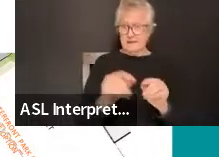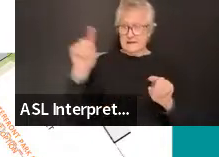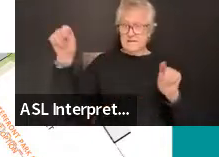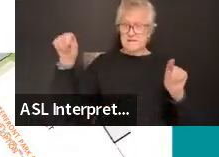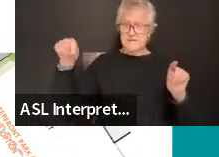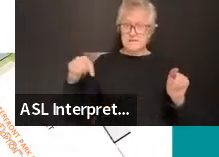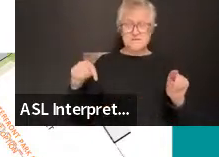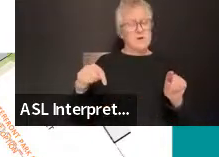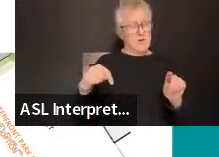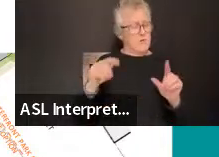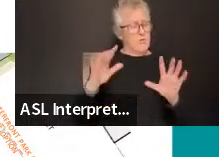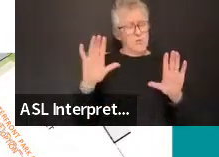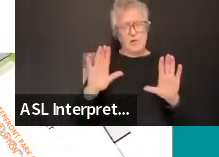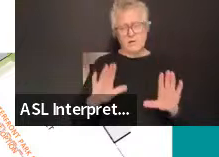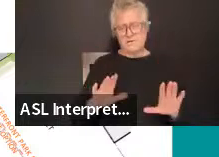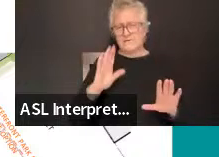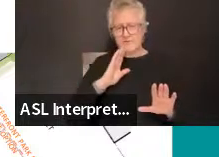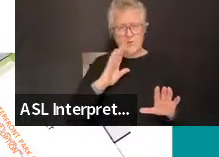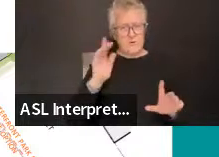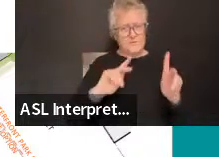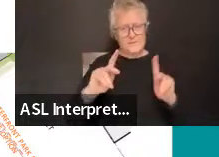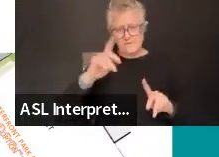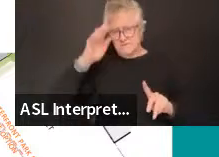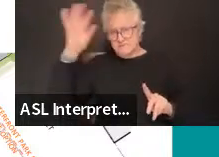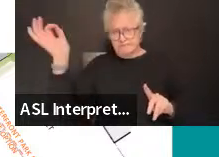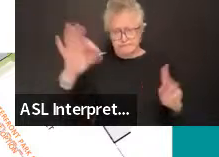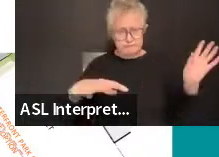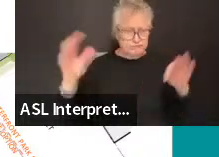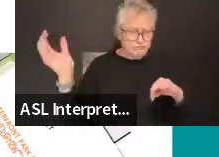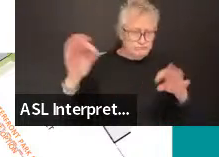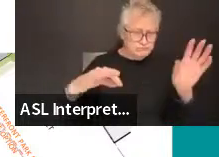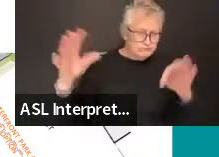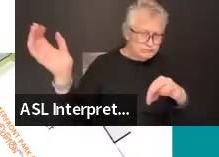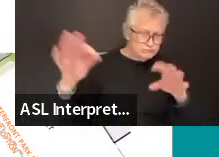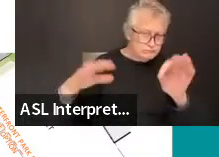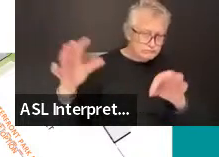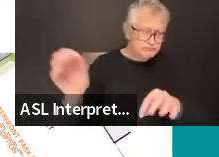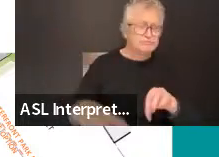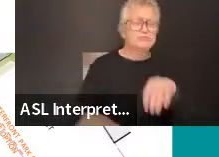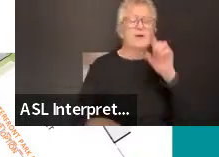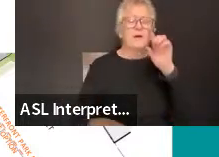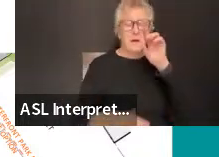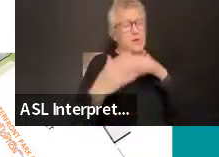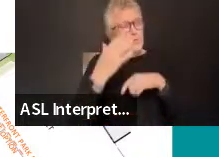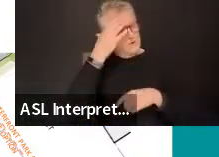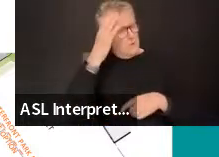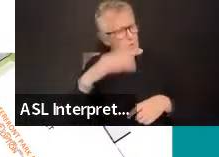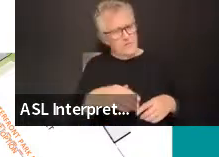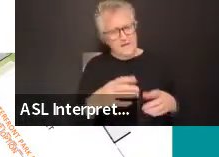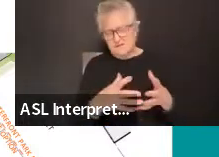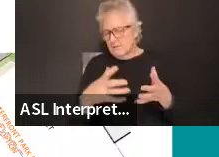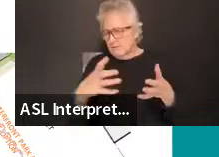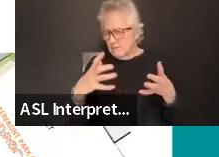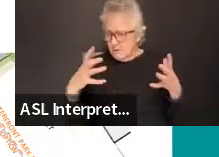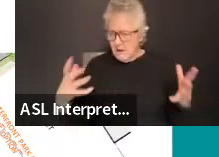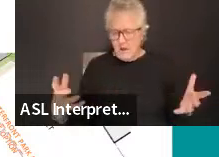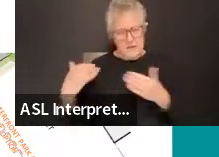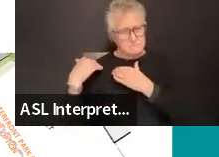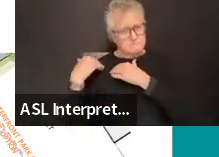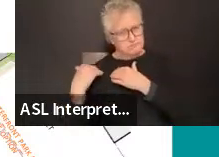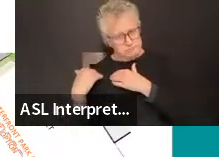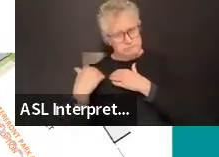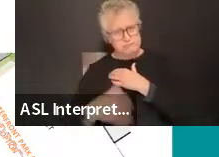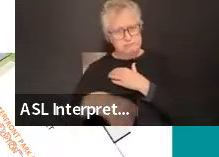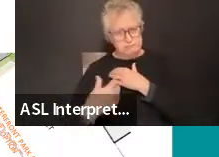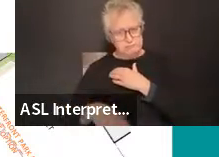And we completely realize it's a lot of stuff to take on. So